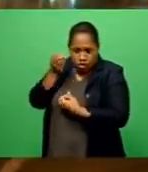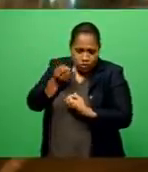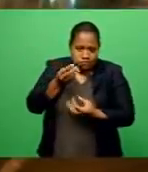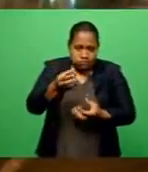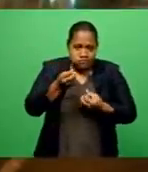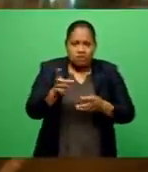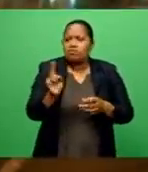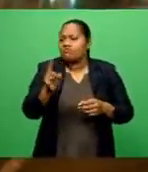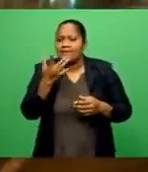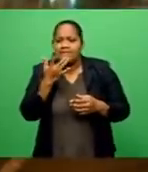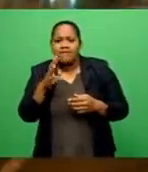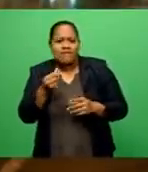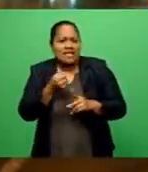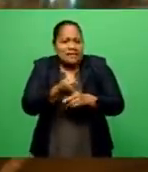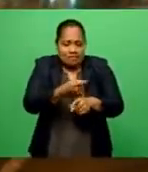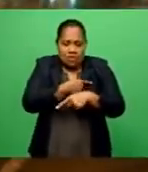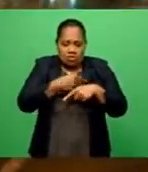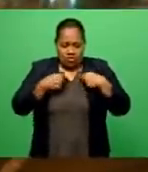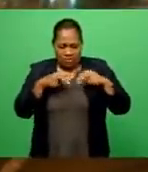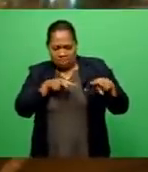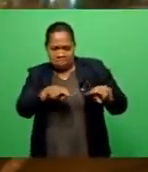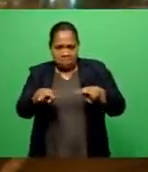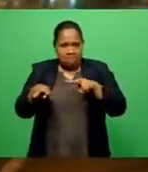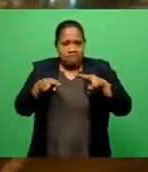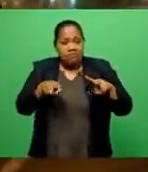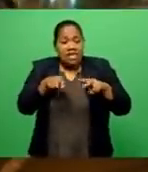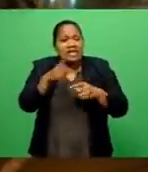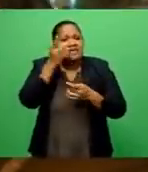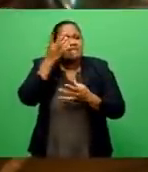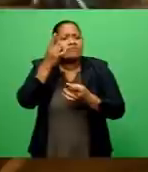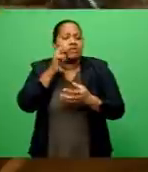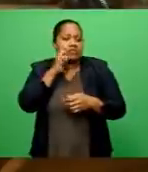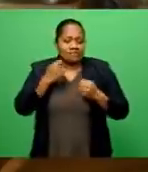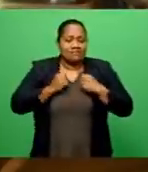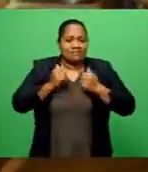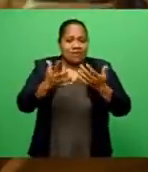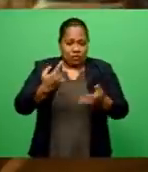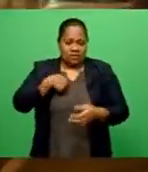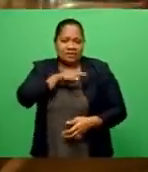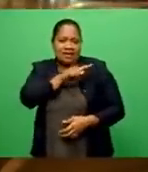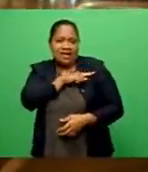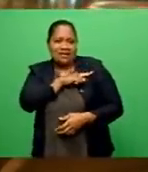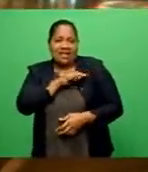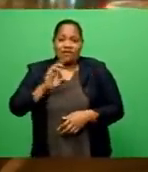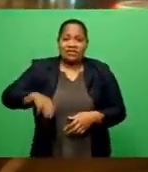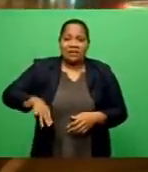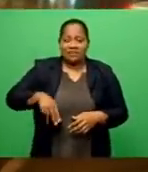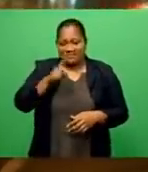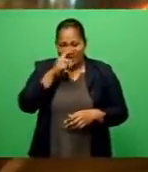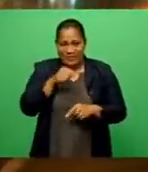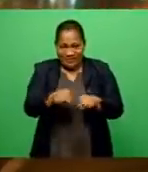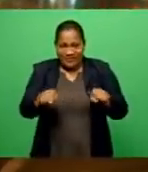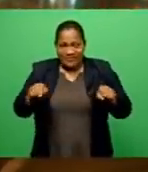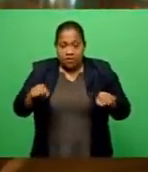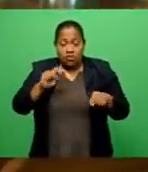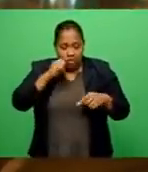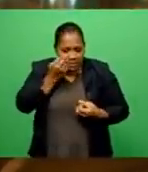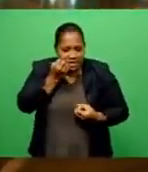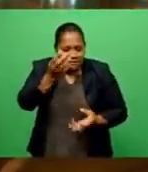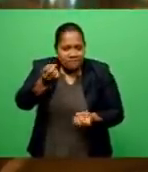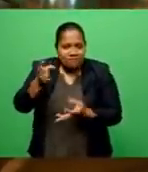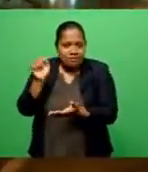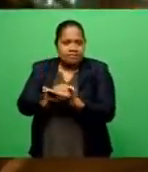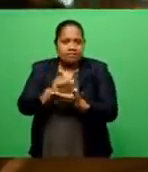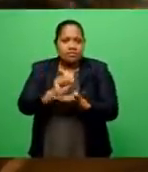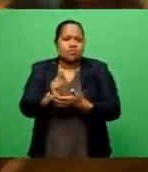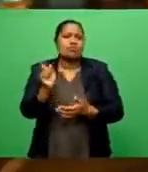at. And this information, as it becomes available to us, the members of the public will be informed accordingly. One of the things